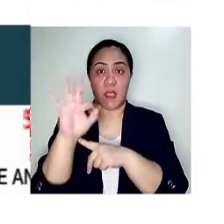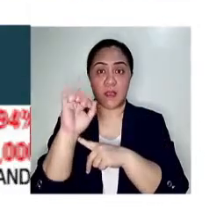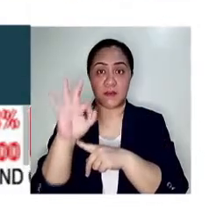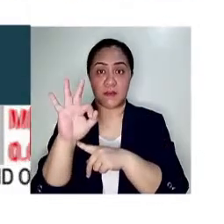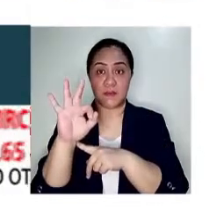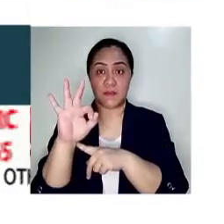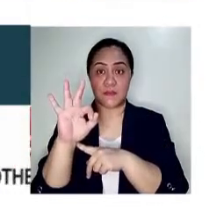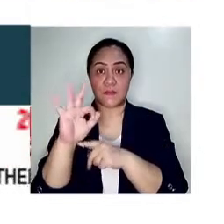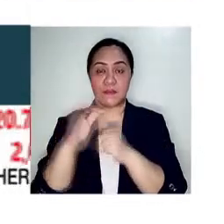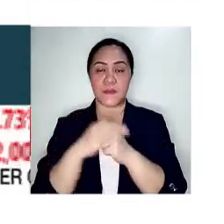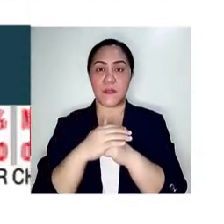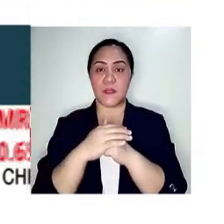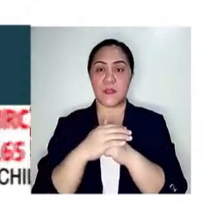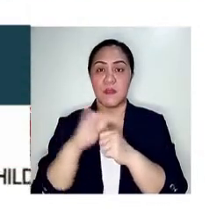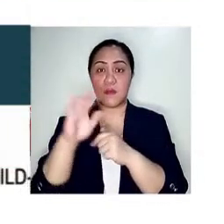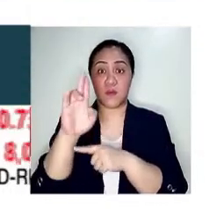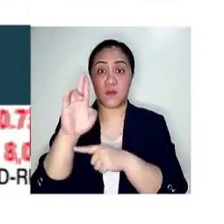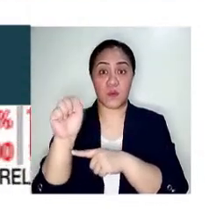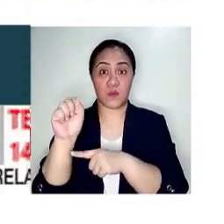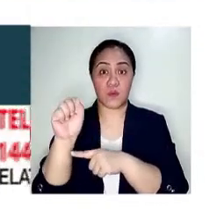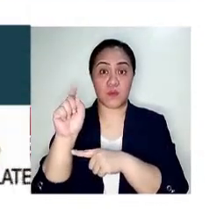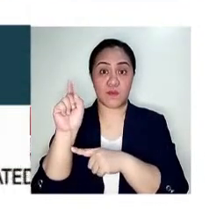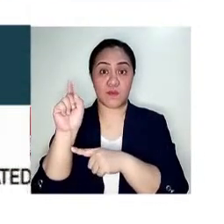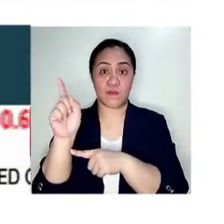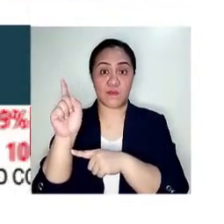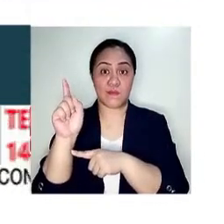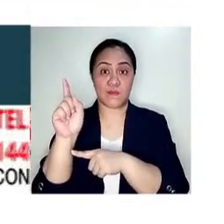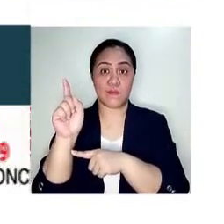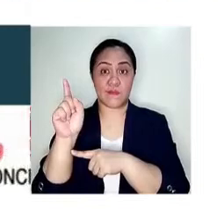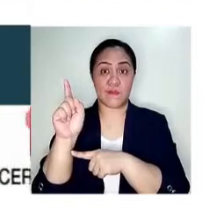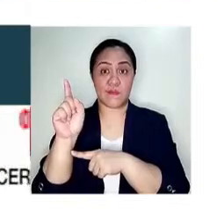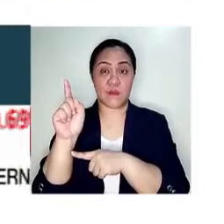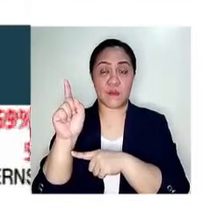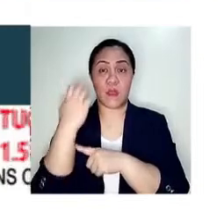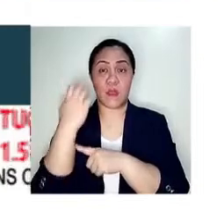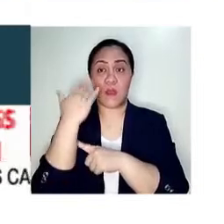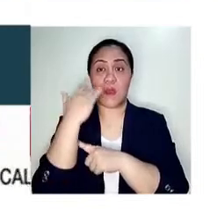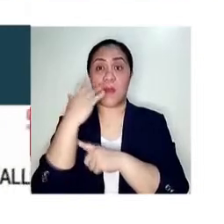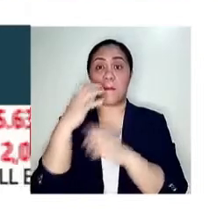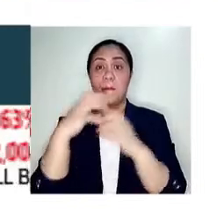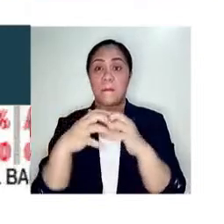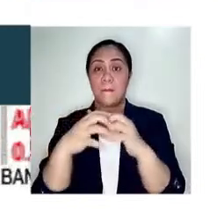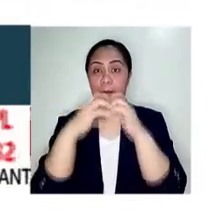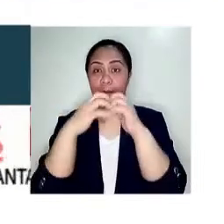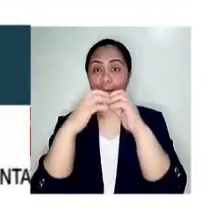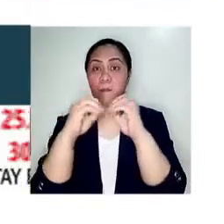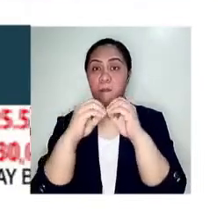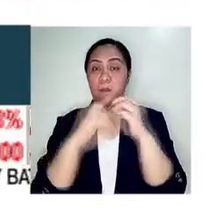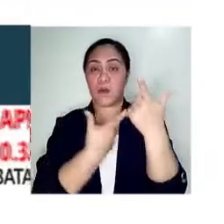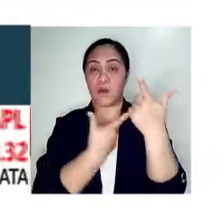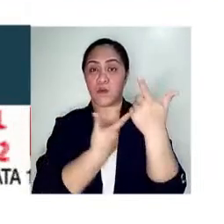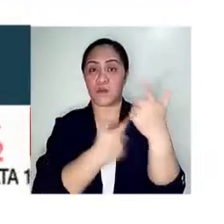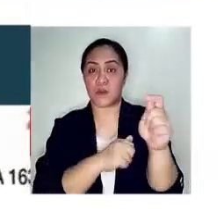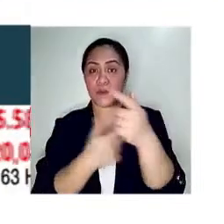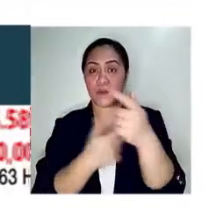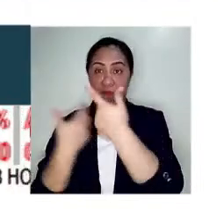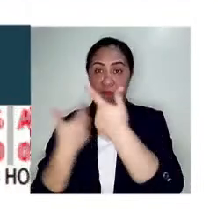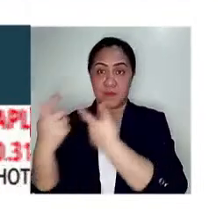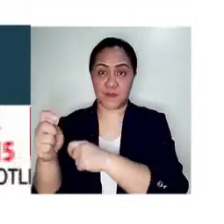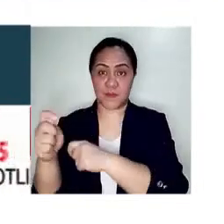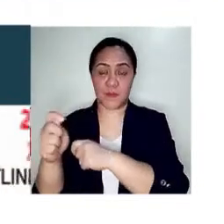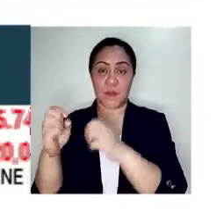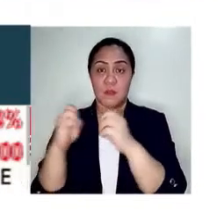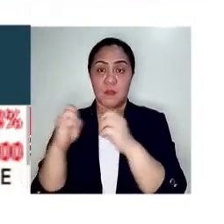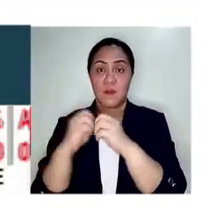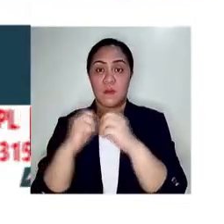if the United States is to regain fully the kind of trust that its allies need